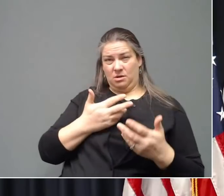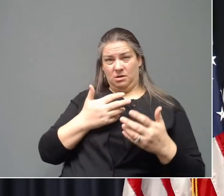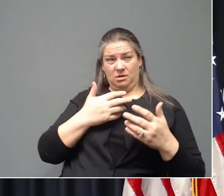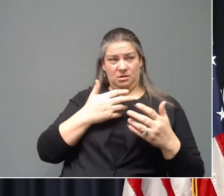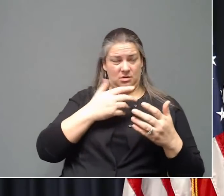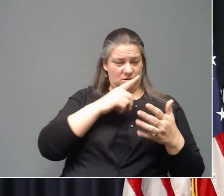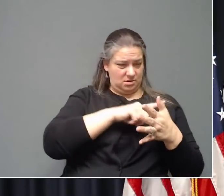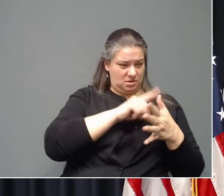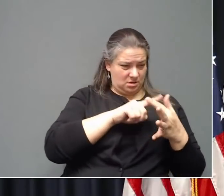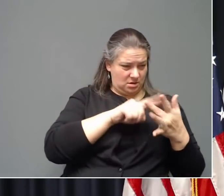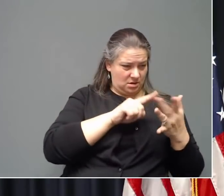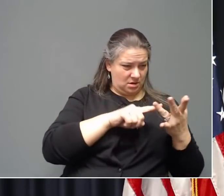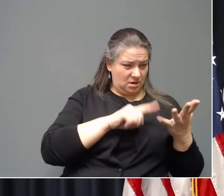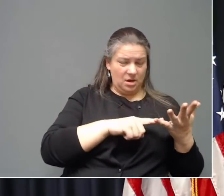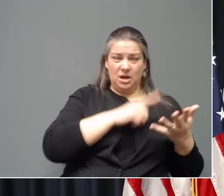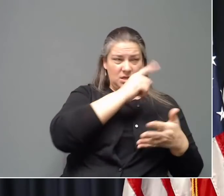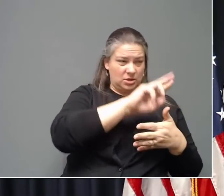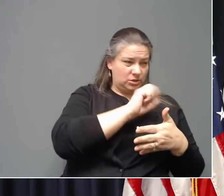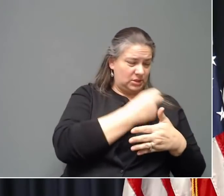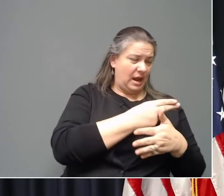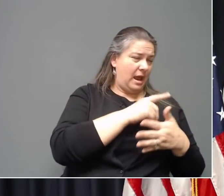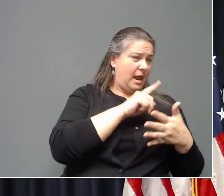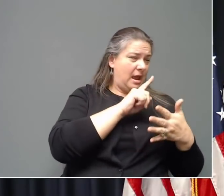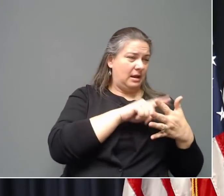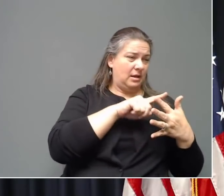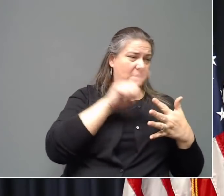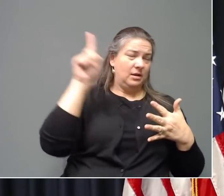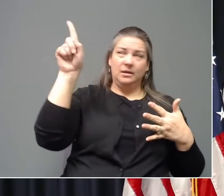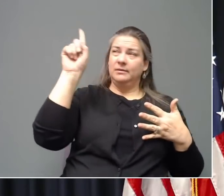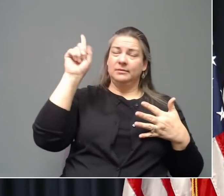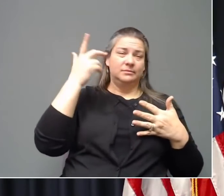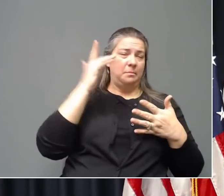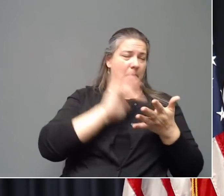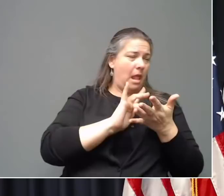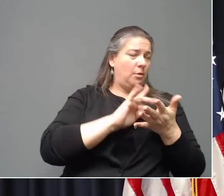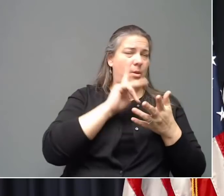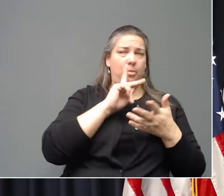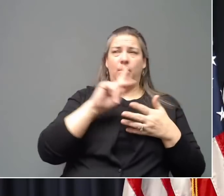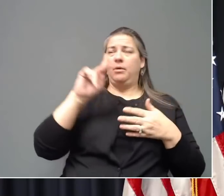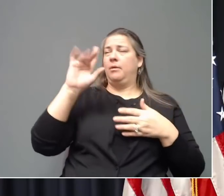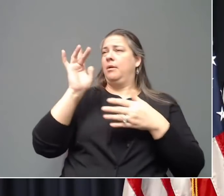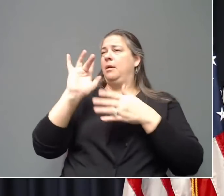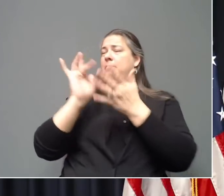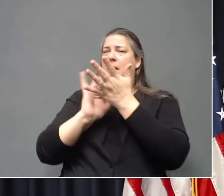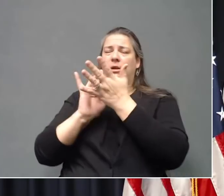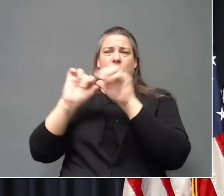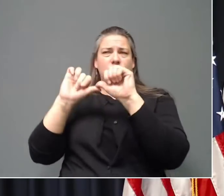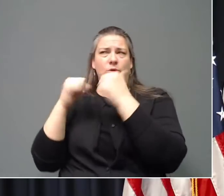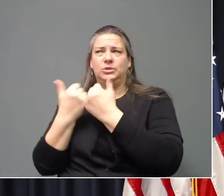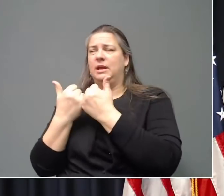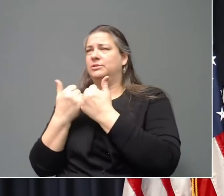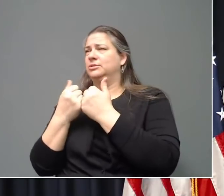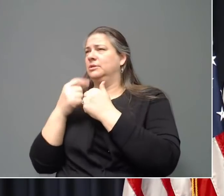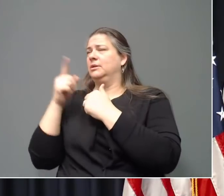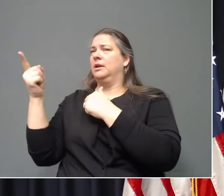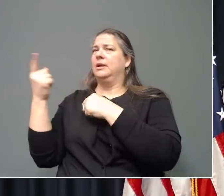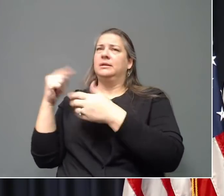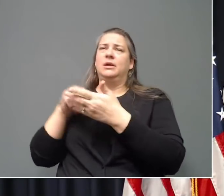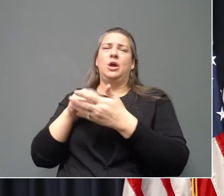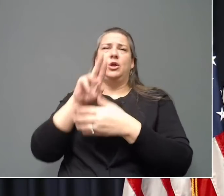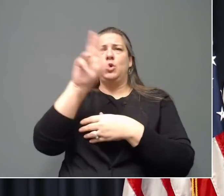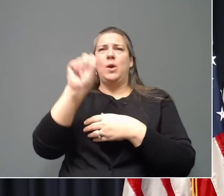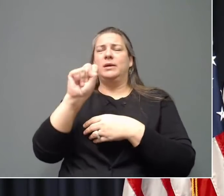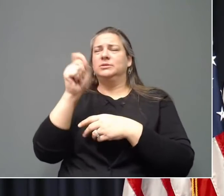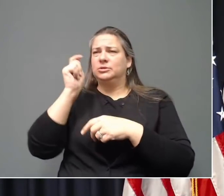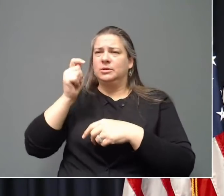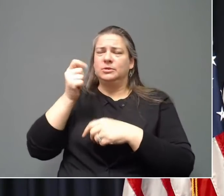Medical Association. It has stood up in front of challenges in front of the Kentucky Supreme Court and the U.S. Supreme Court. At a